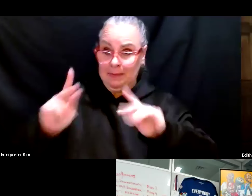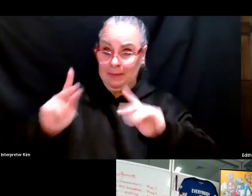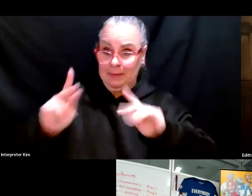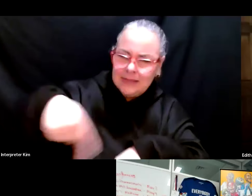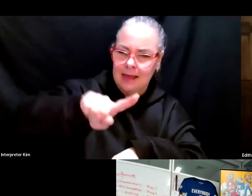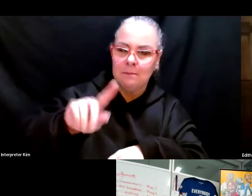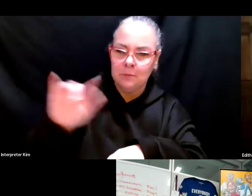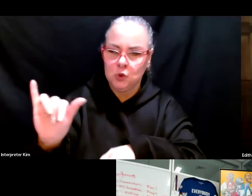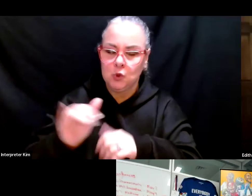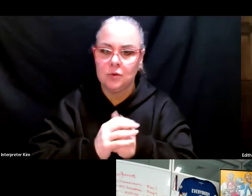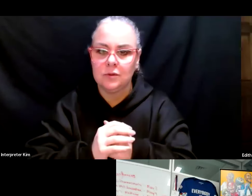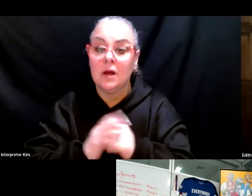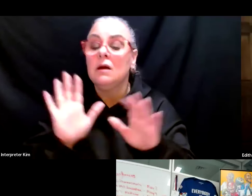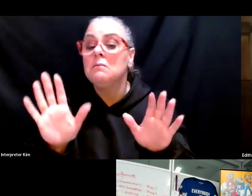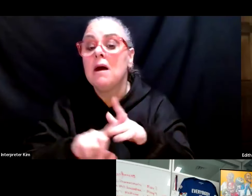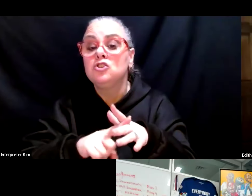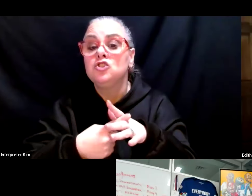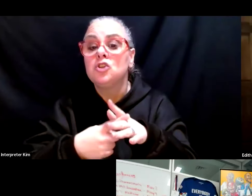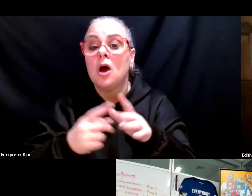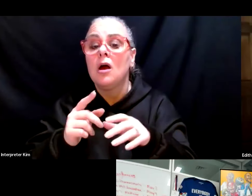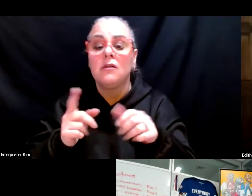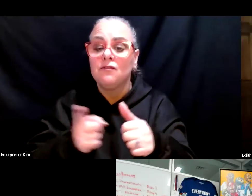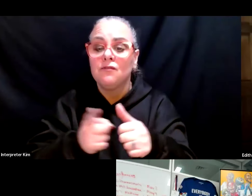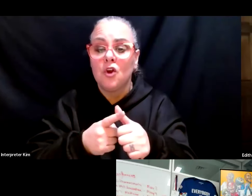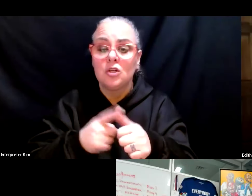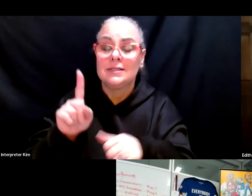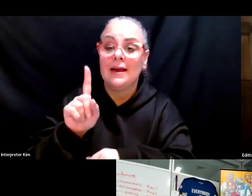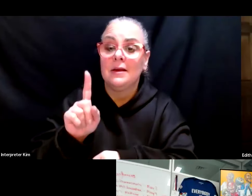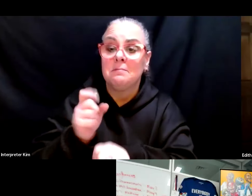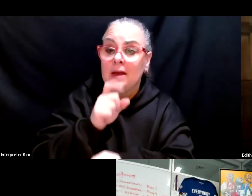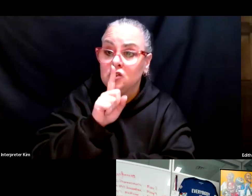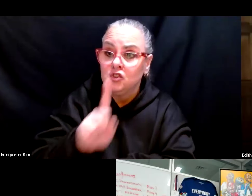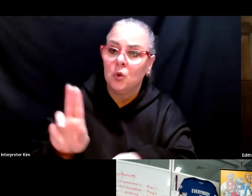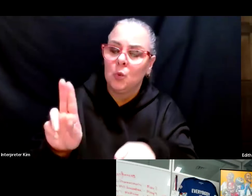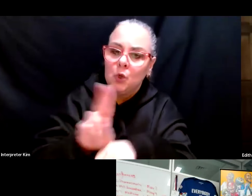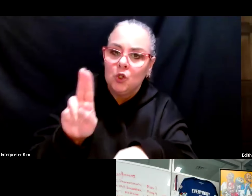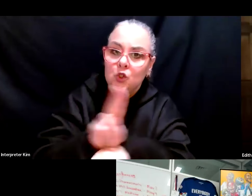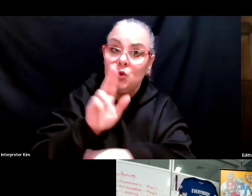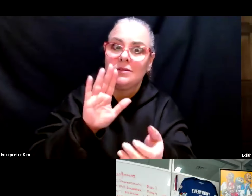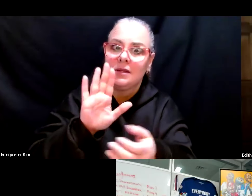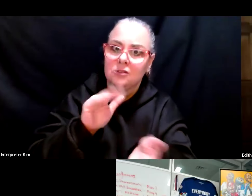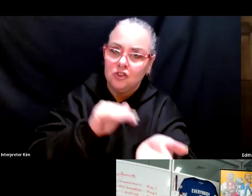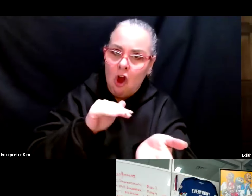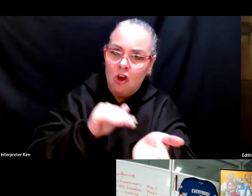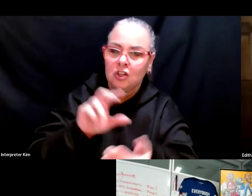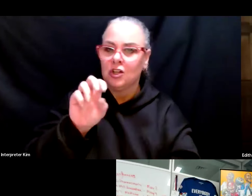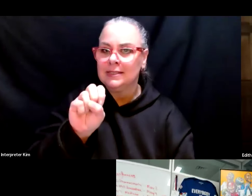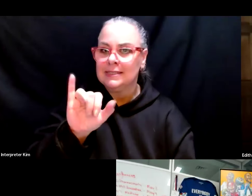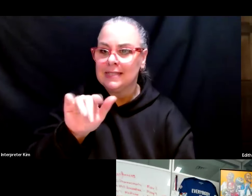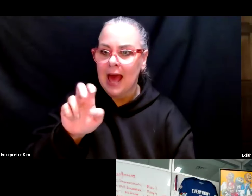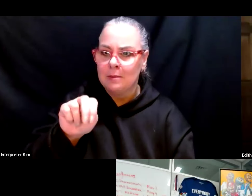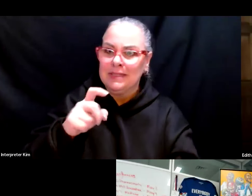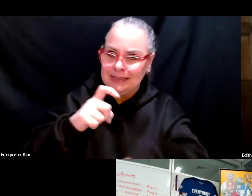well. But I want to start off by making sure that we are using Dr. Simon's time